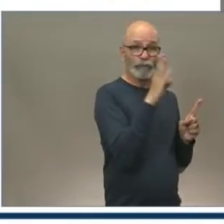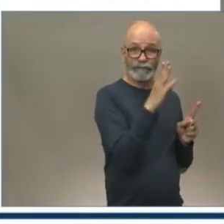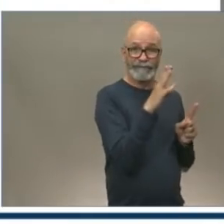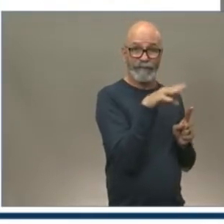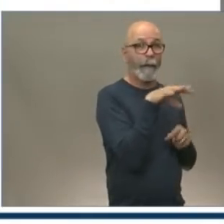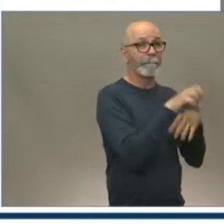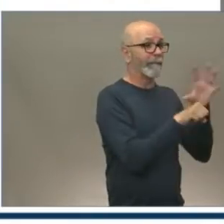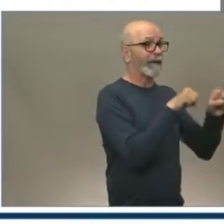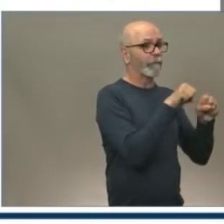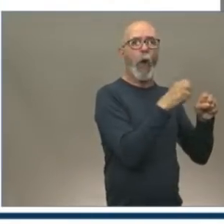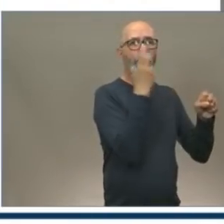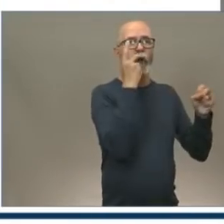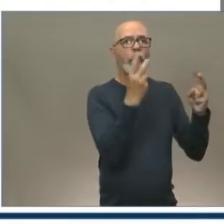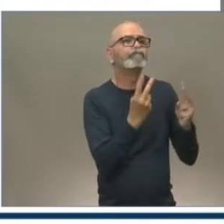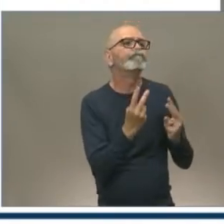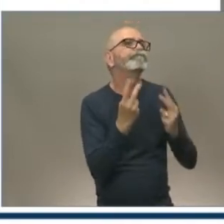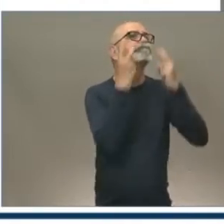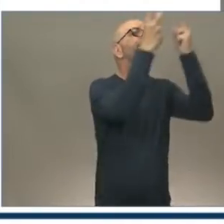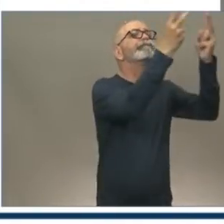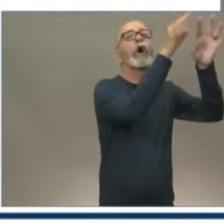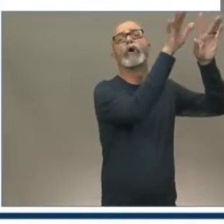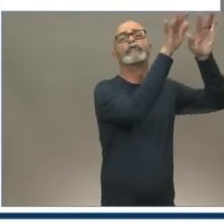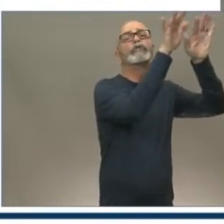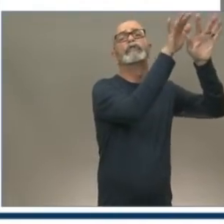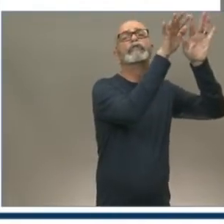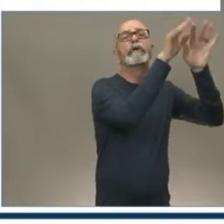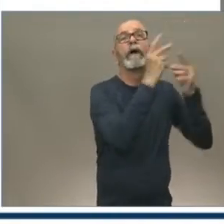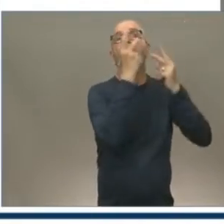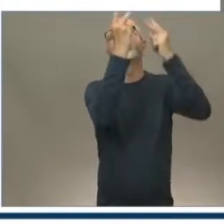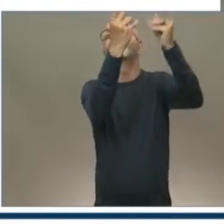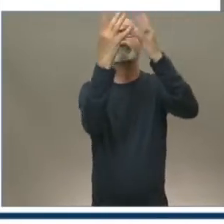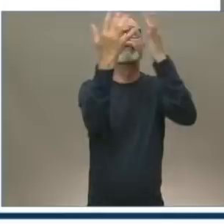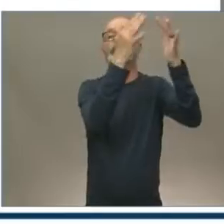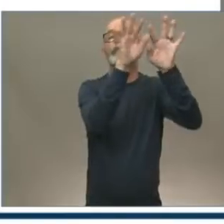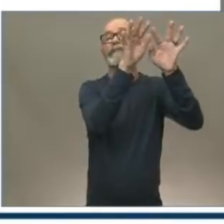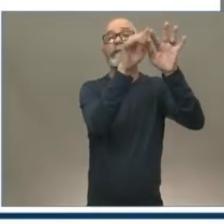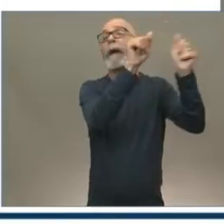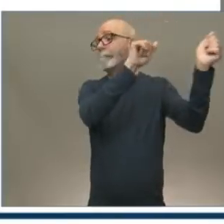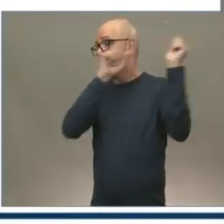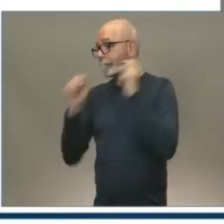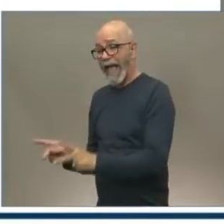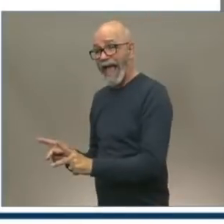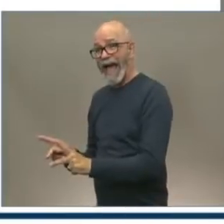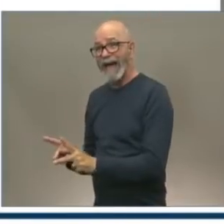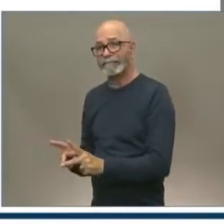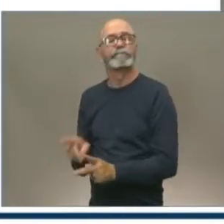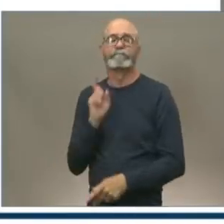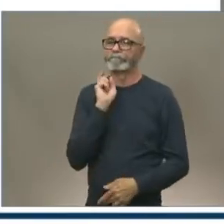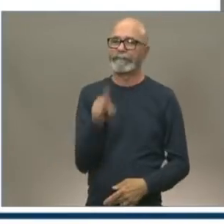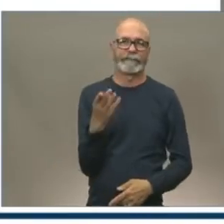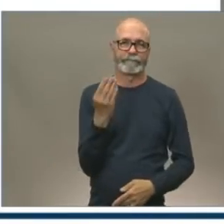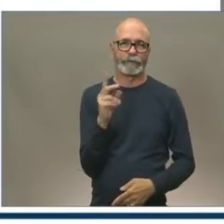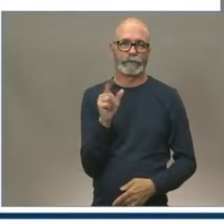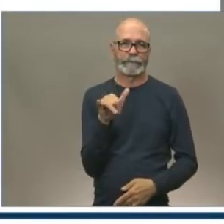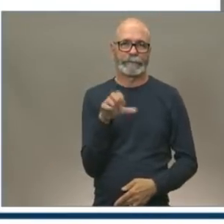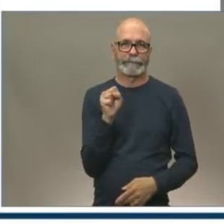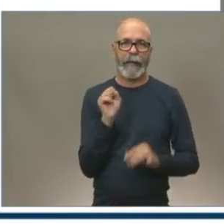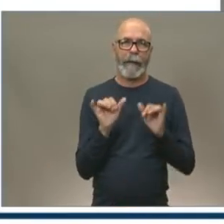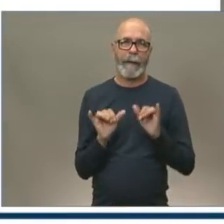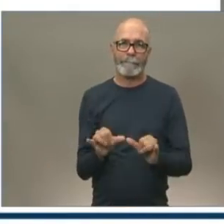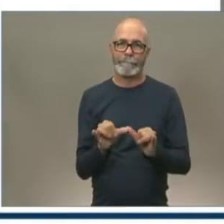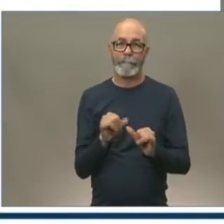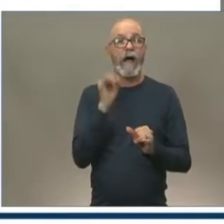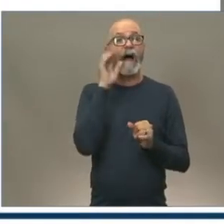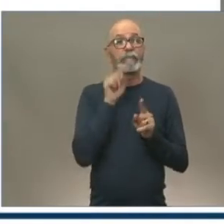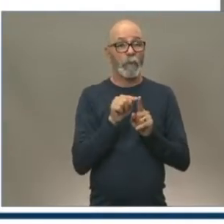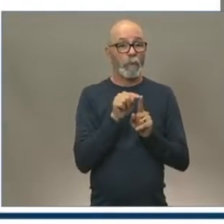country, they can come back, but they are going to have to quarantine when they come back. So that we have a different approach with travel to New Brunswick